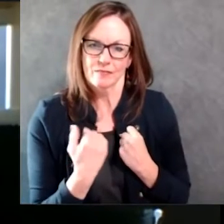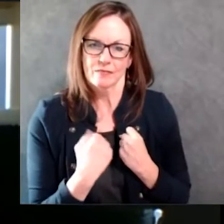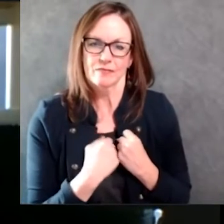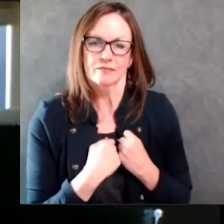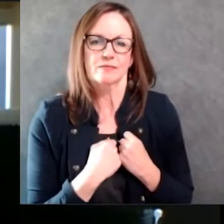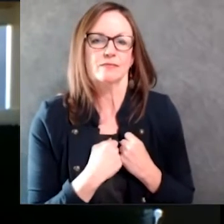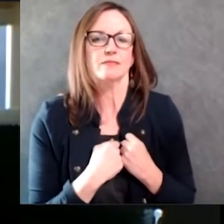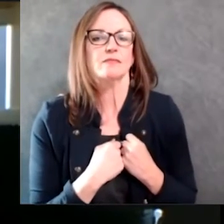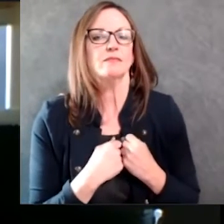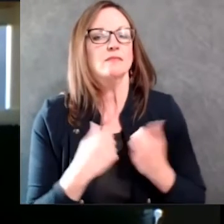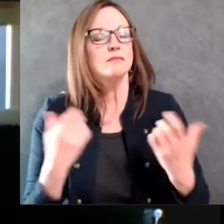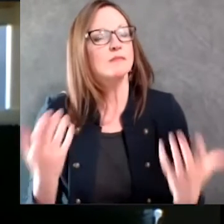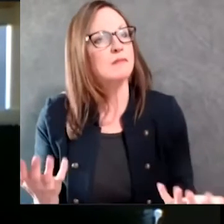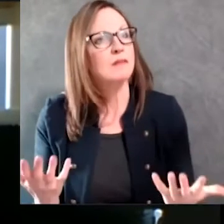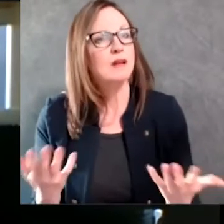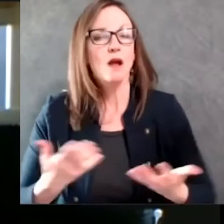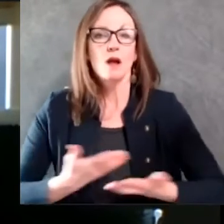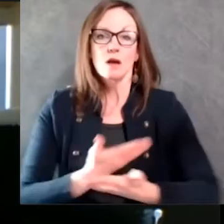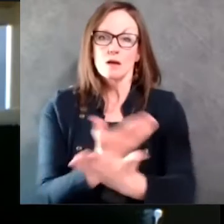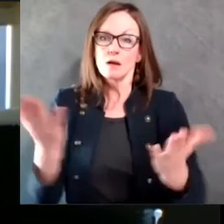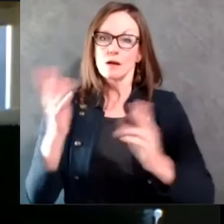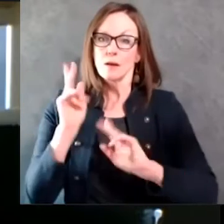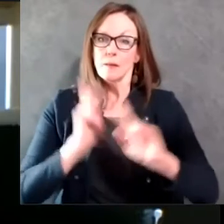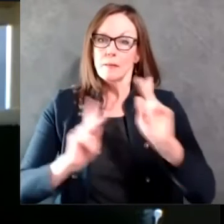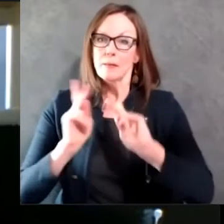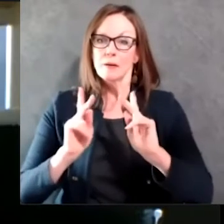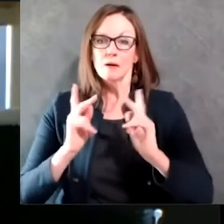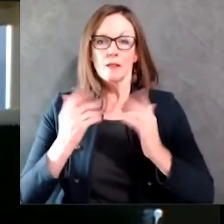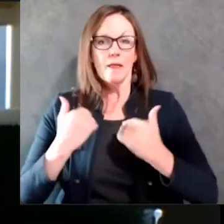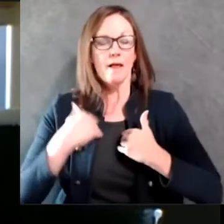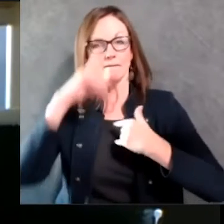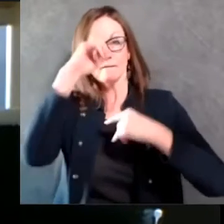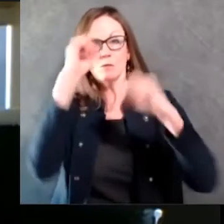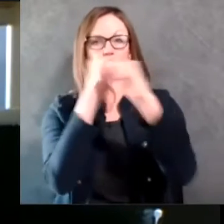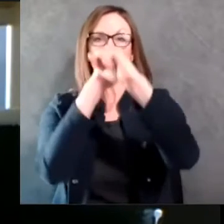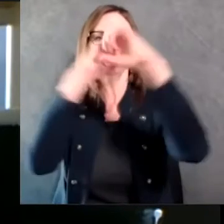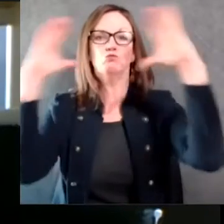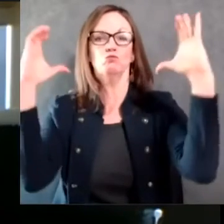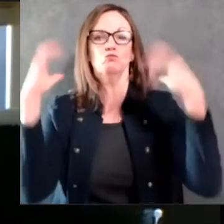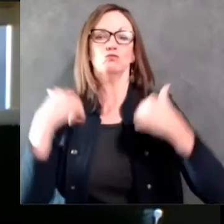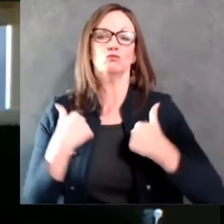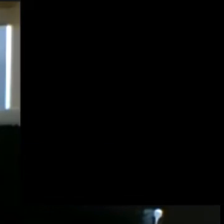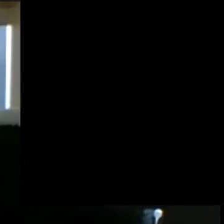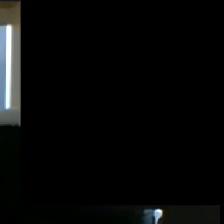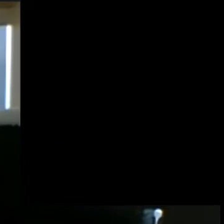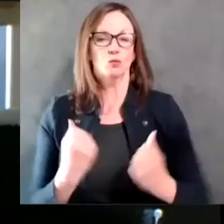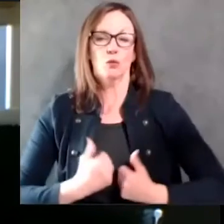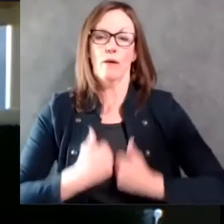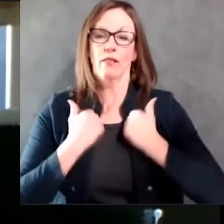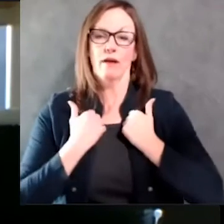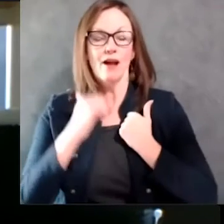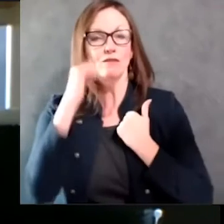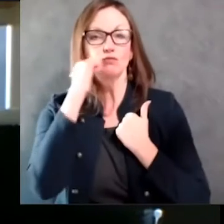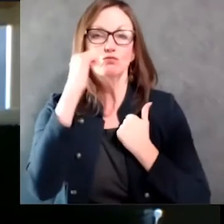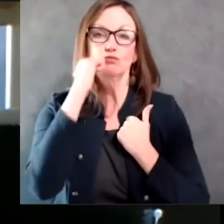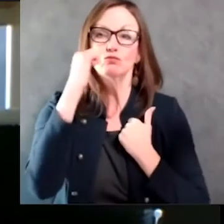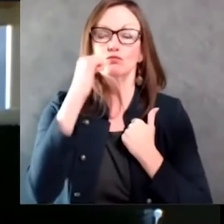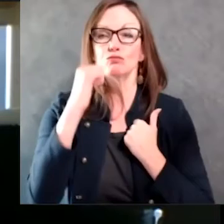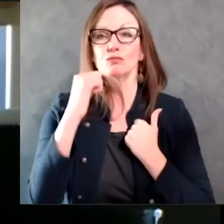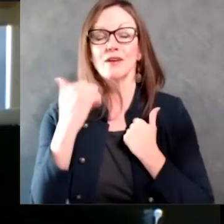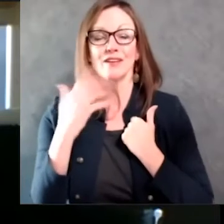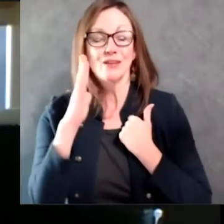part. And my appeal to the people of Wisconsin, the